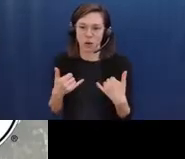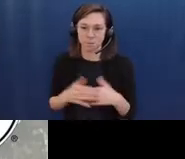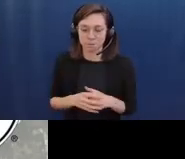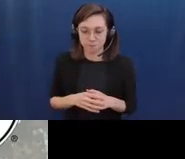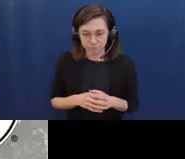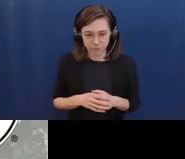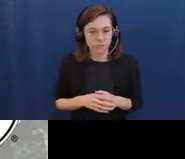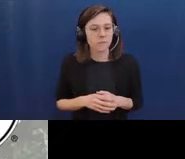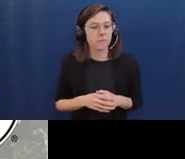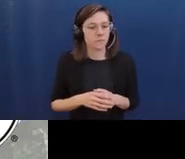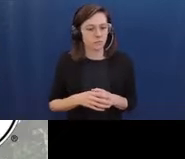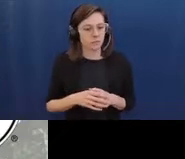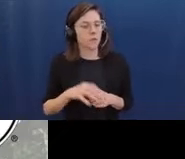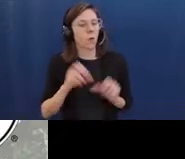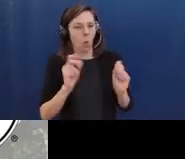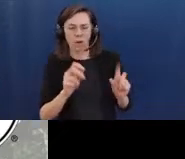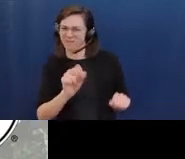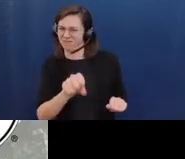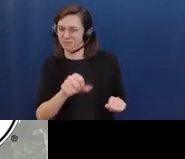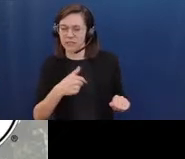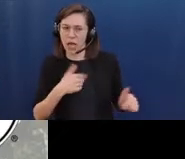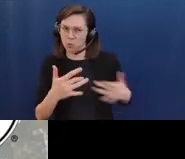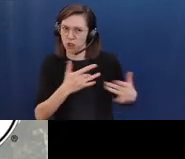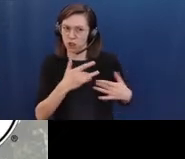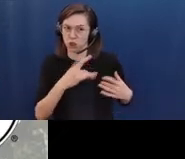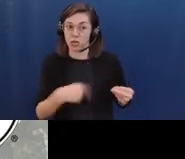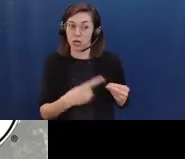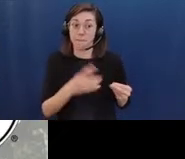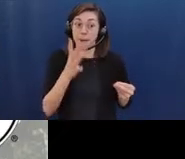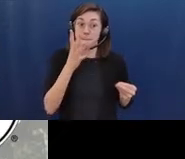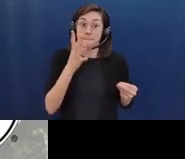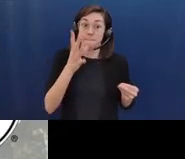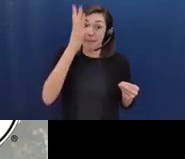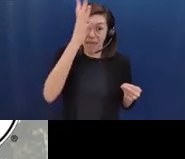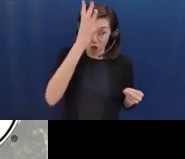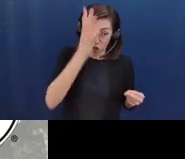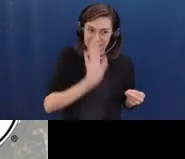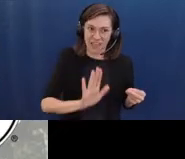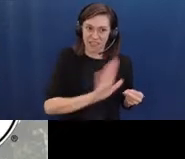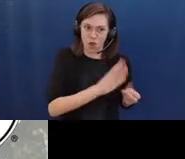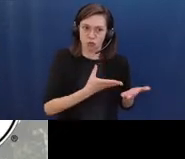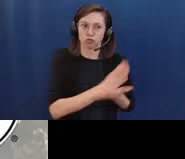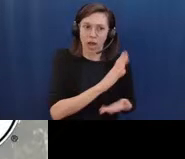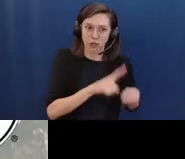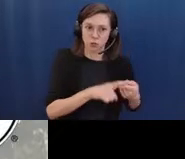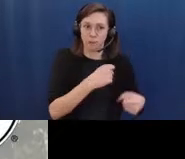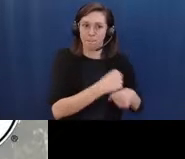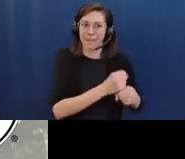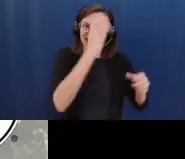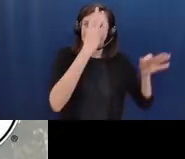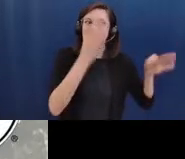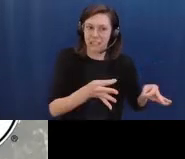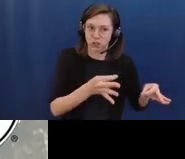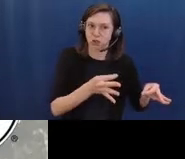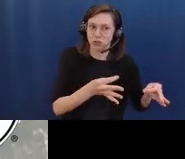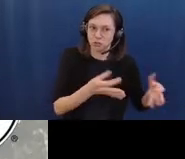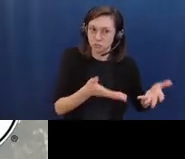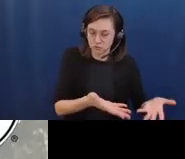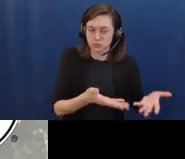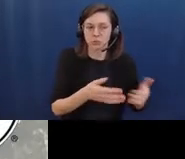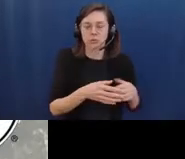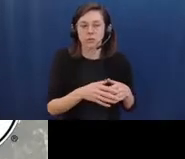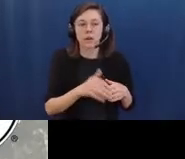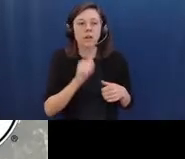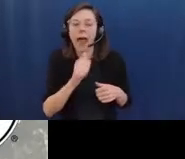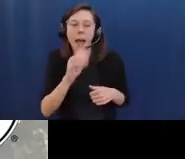parental decisioning being taken away. And that's the thing that caught my attention. And not by your group, but by